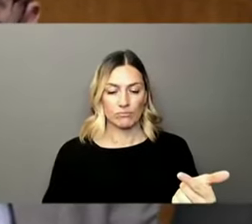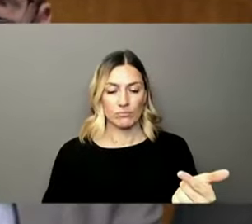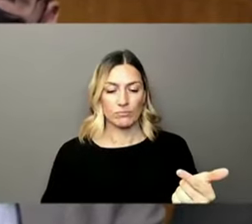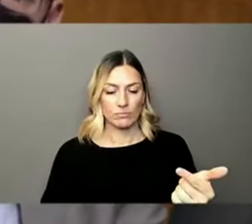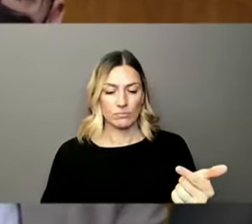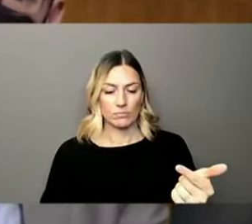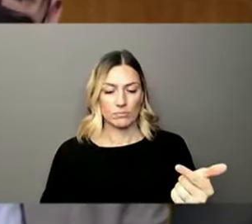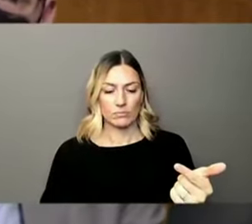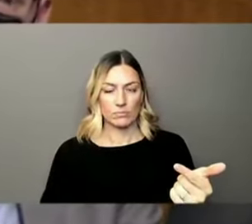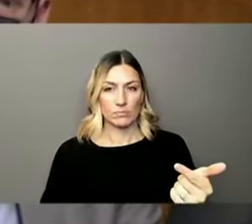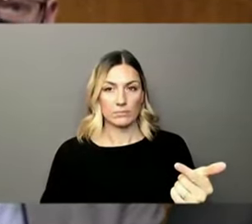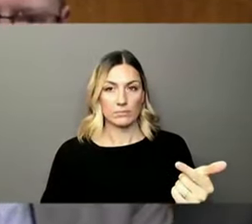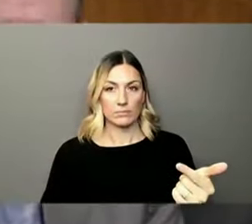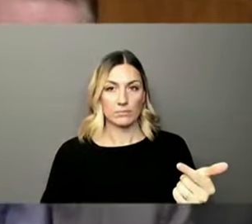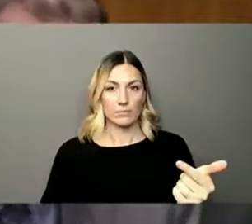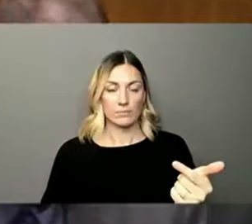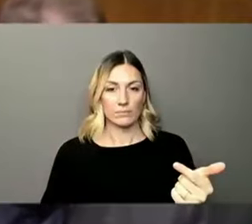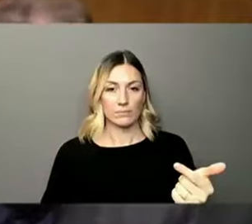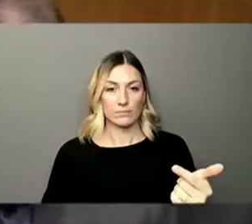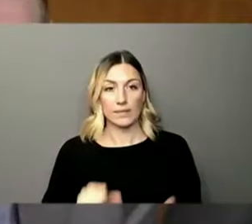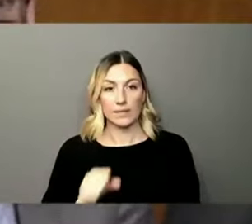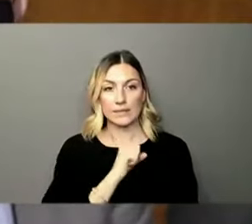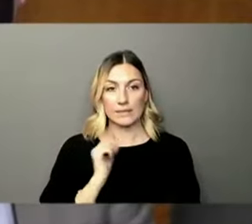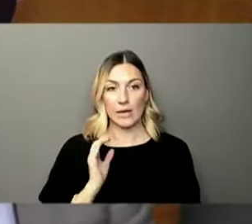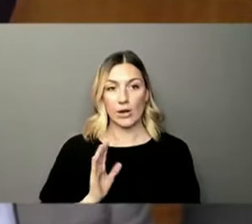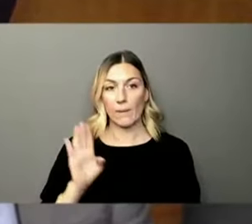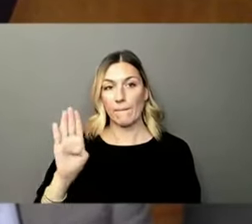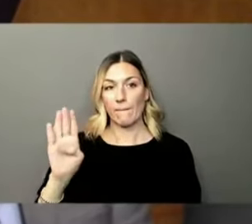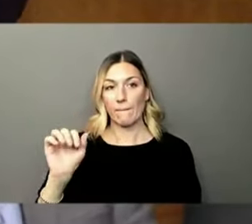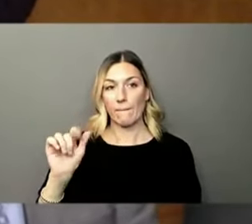the seat here over to Senator Baldwin.